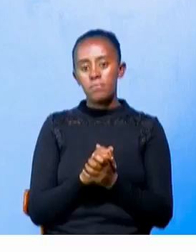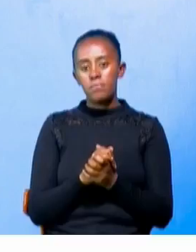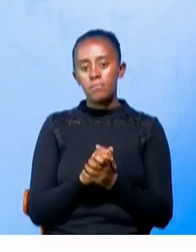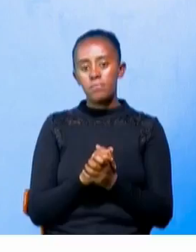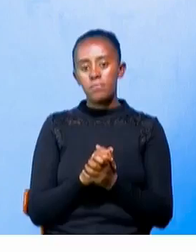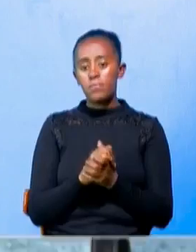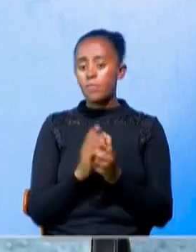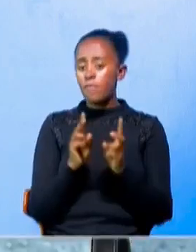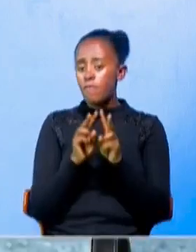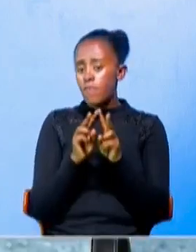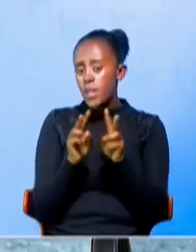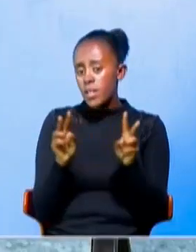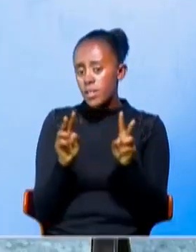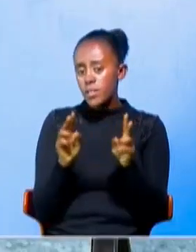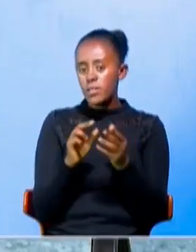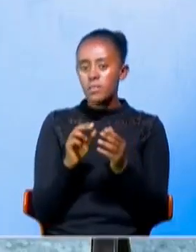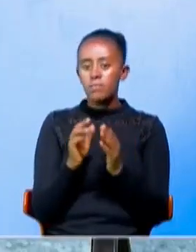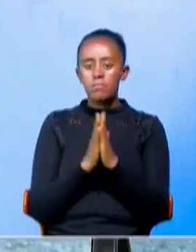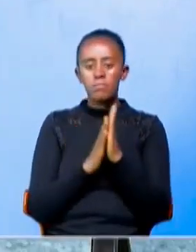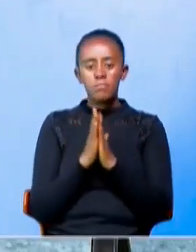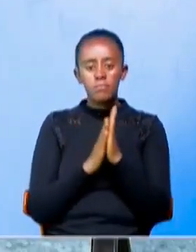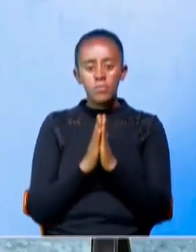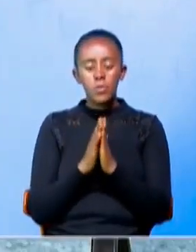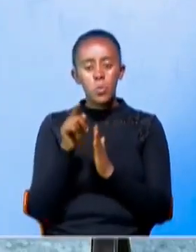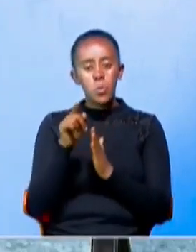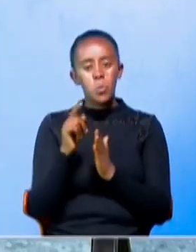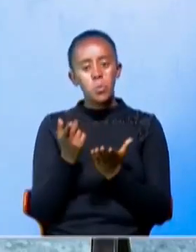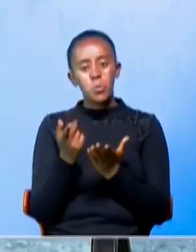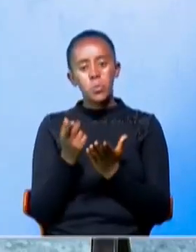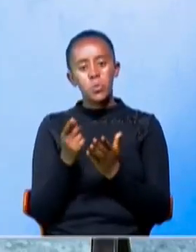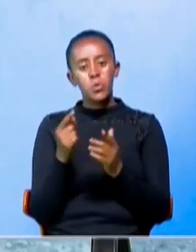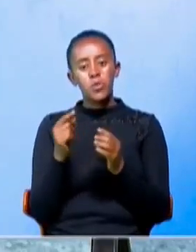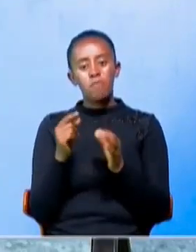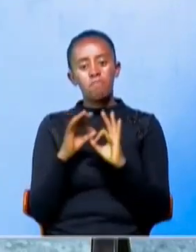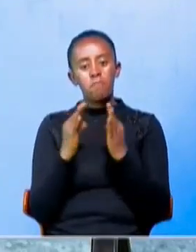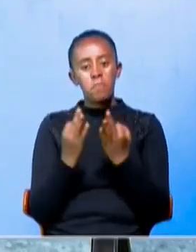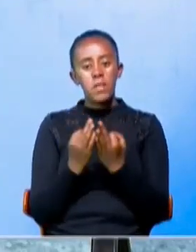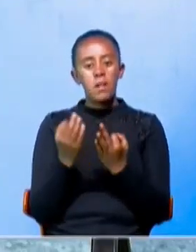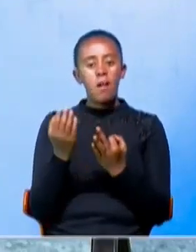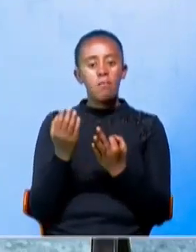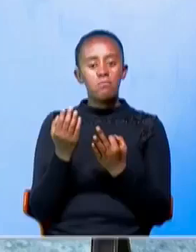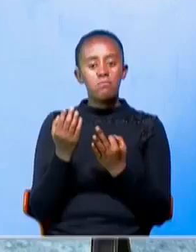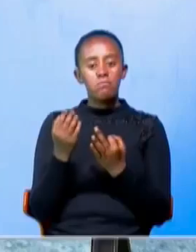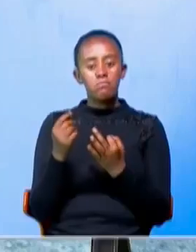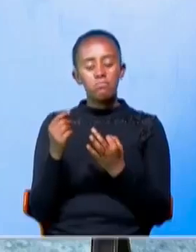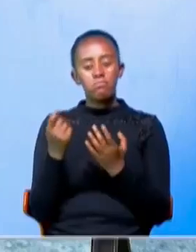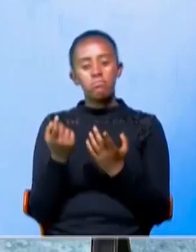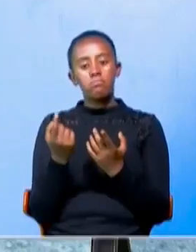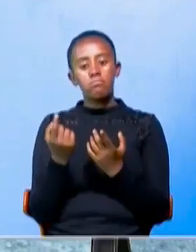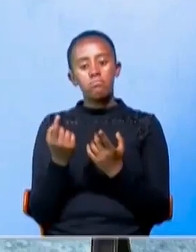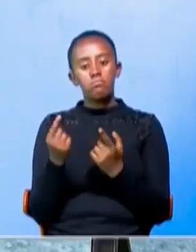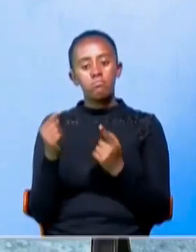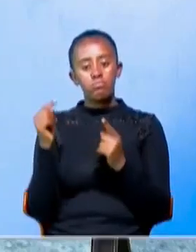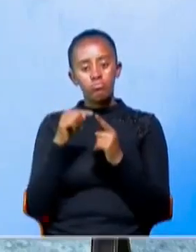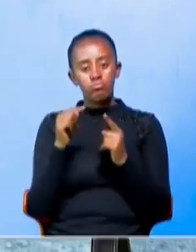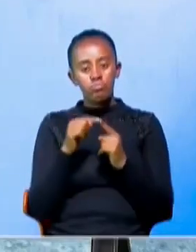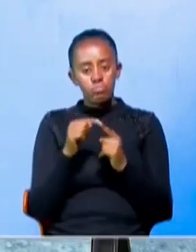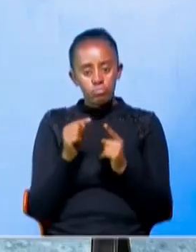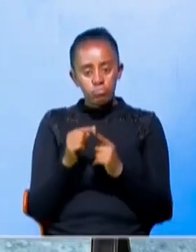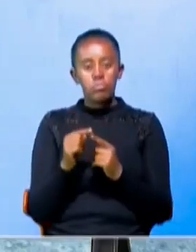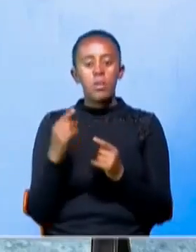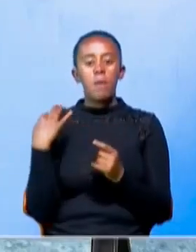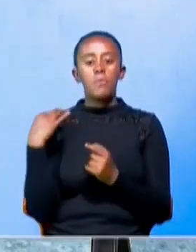Very interesting one. We are going to learn some of familiar vocabularies that concerns personal hygiene.